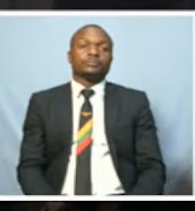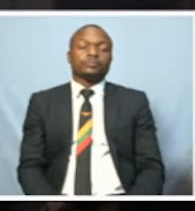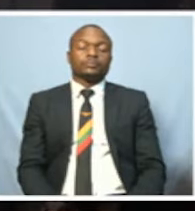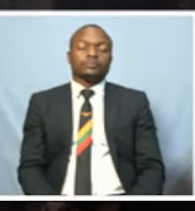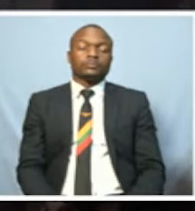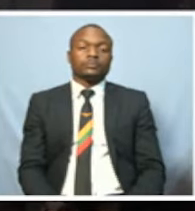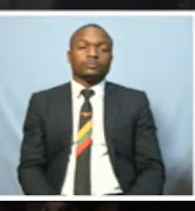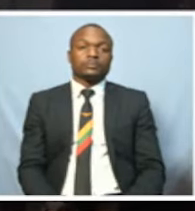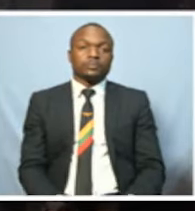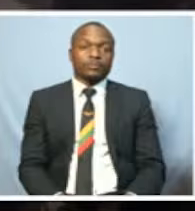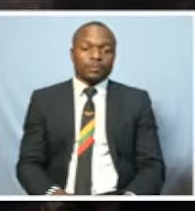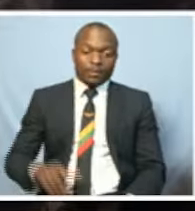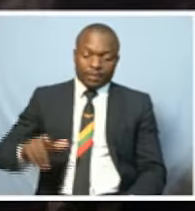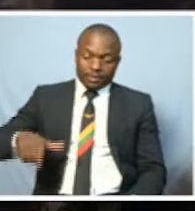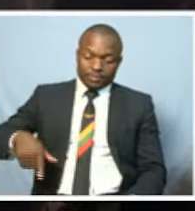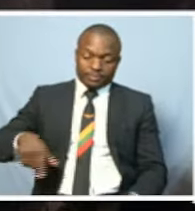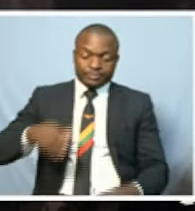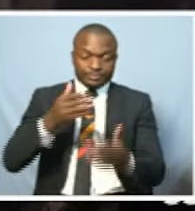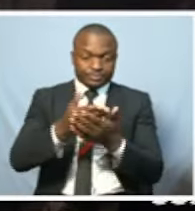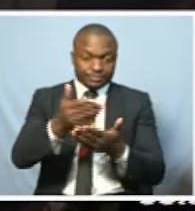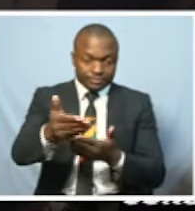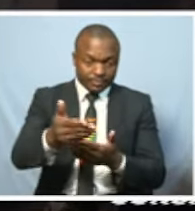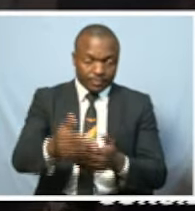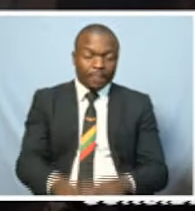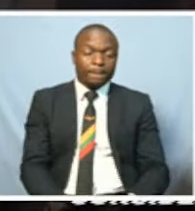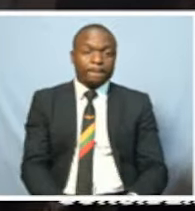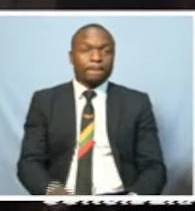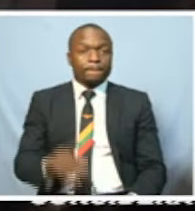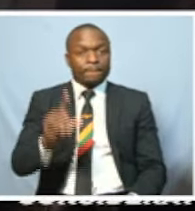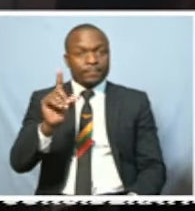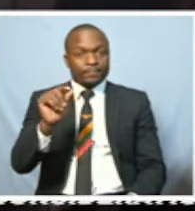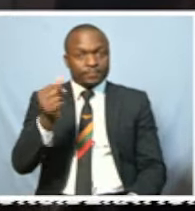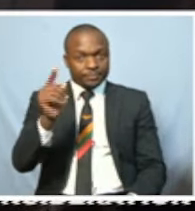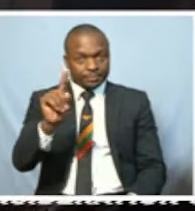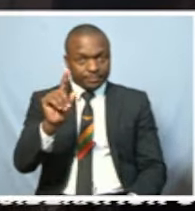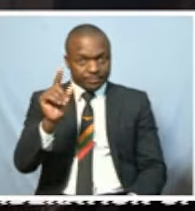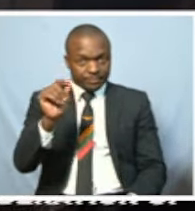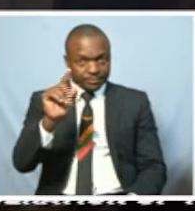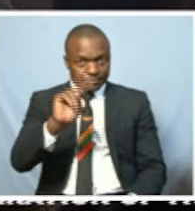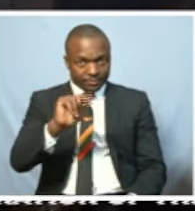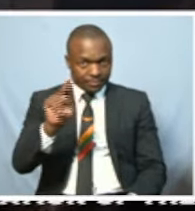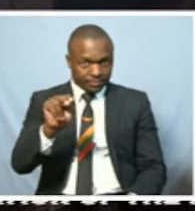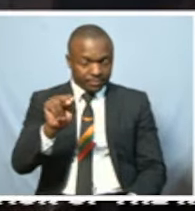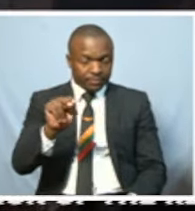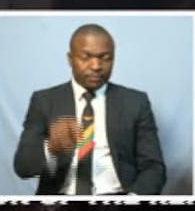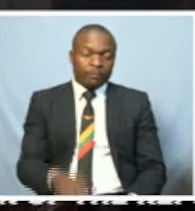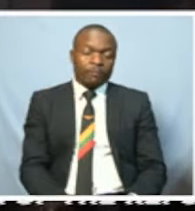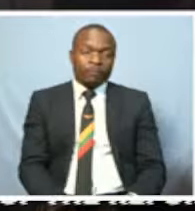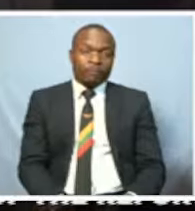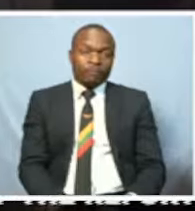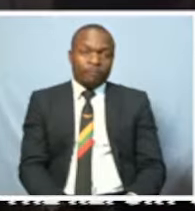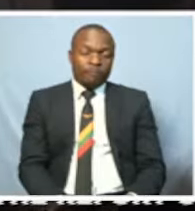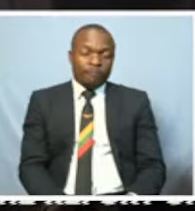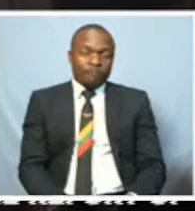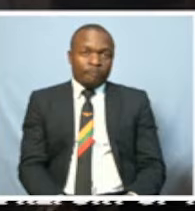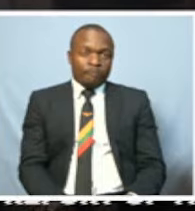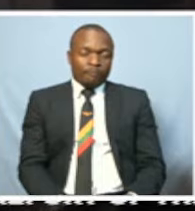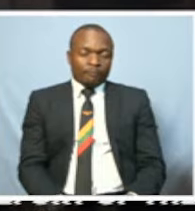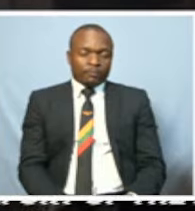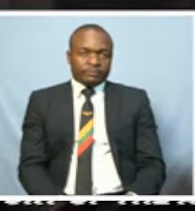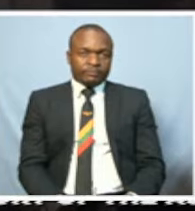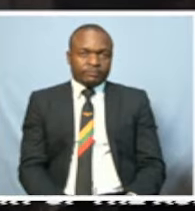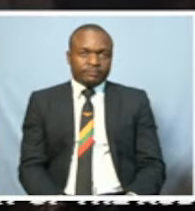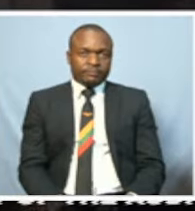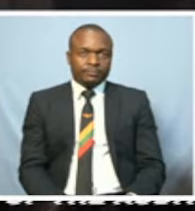is the delayed procurement. Because 2021, 2022, we were caught up in a situation